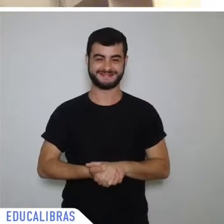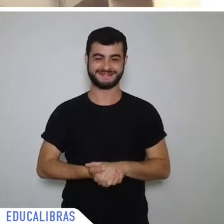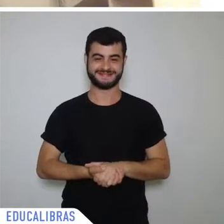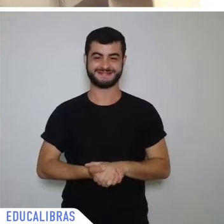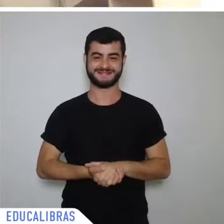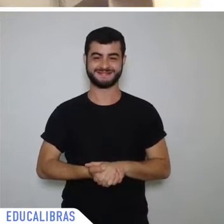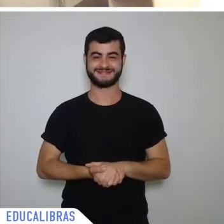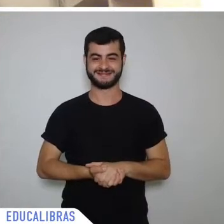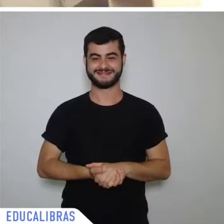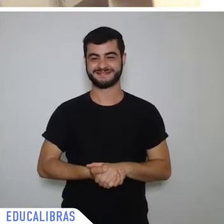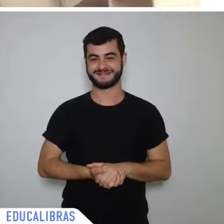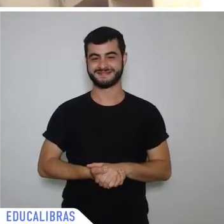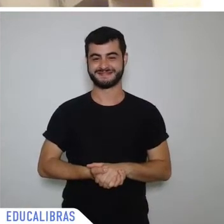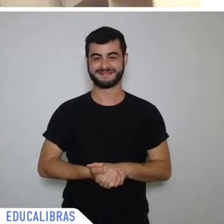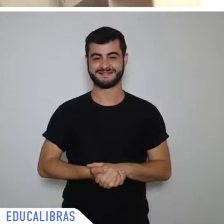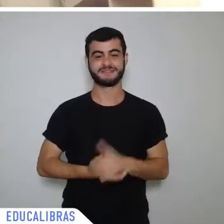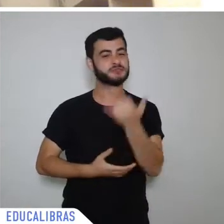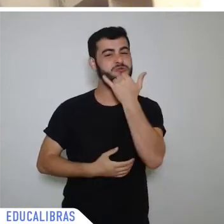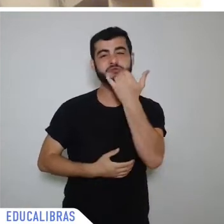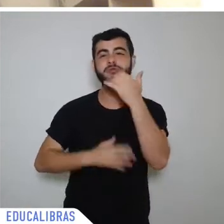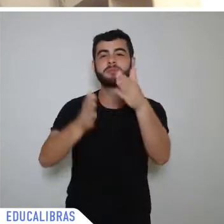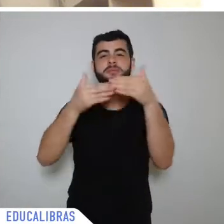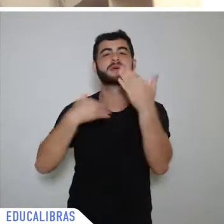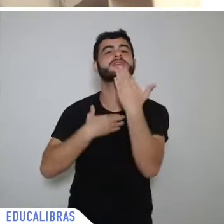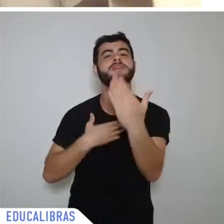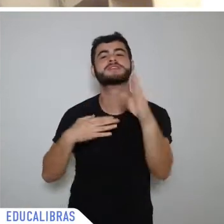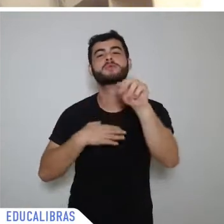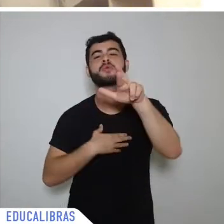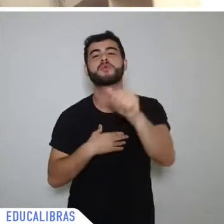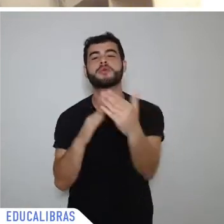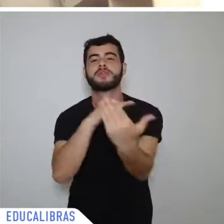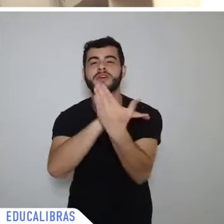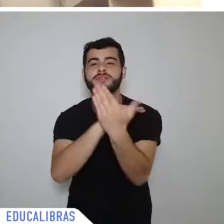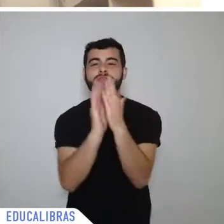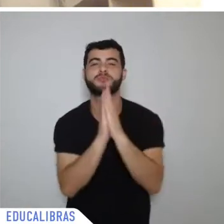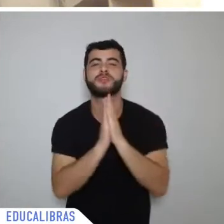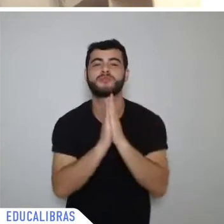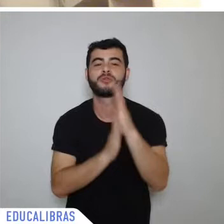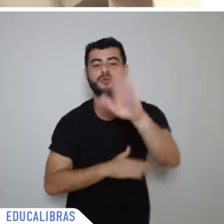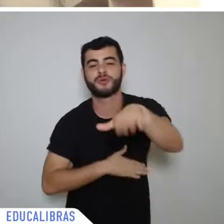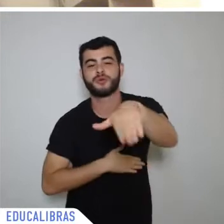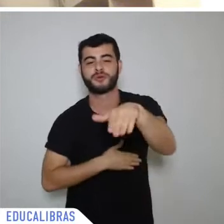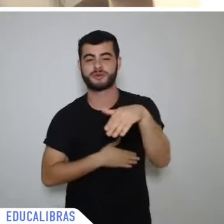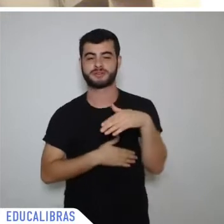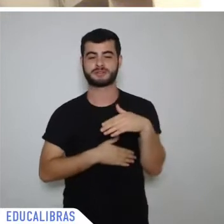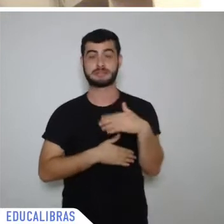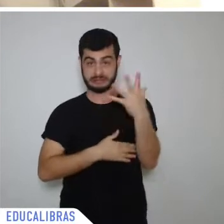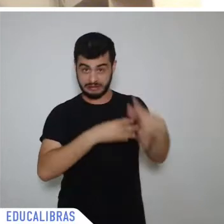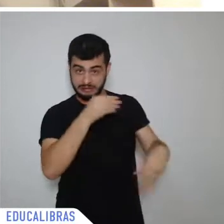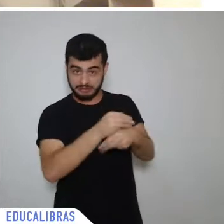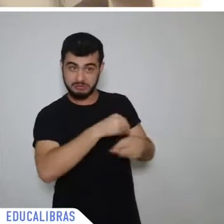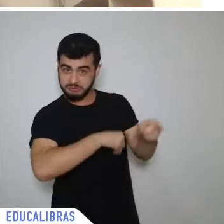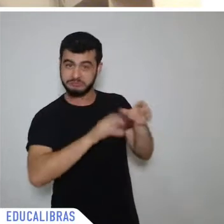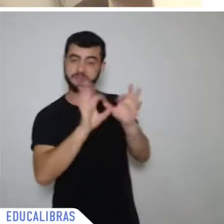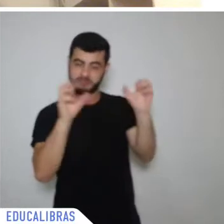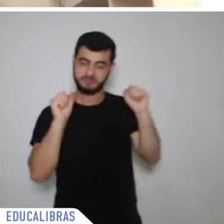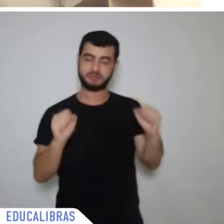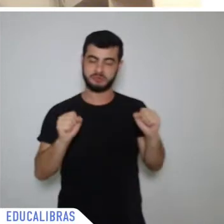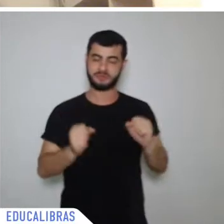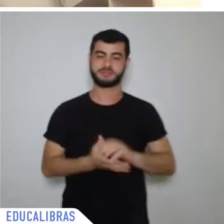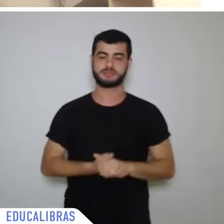vote with the speaker here. So, Bruna, do you think you can help us there if you